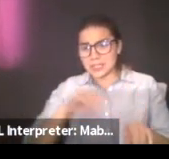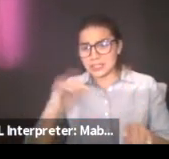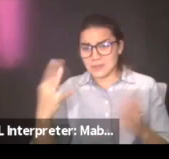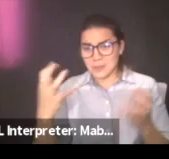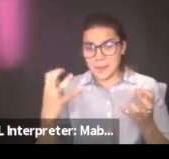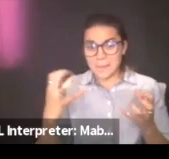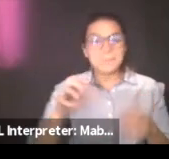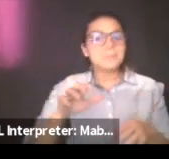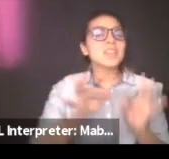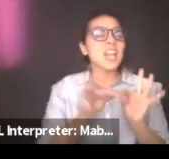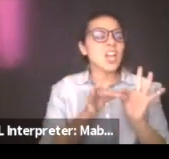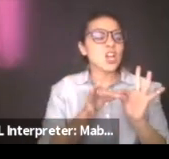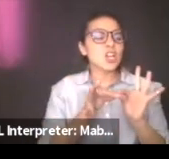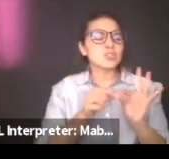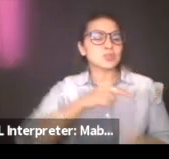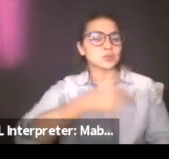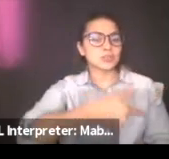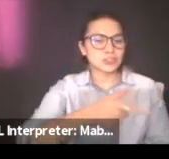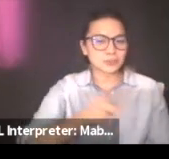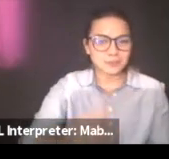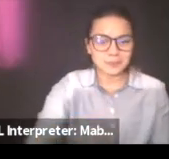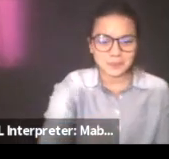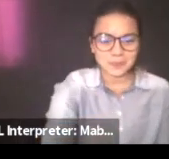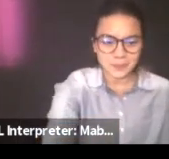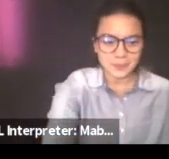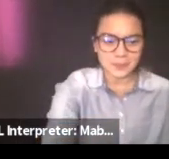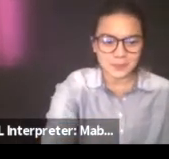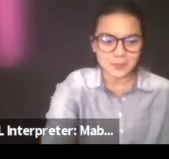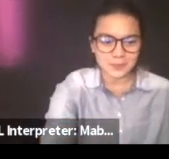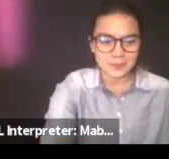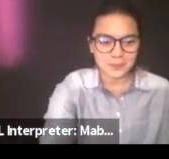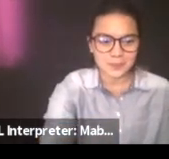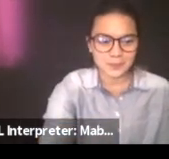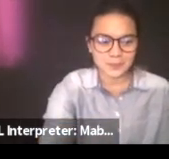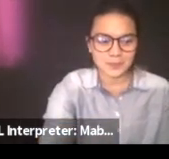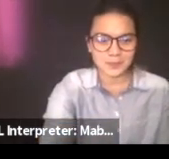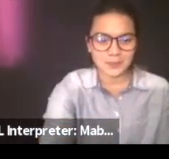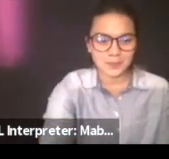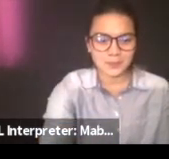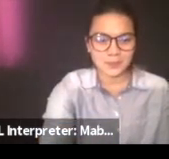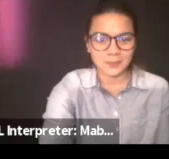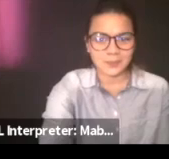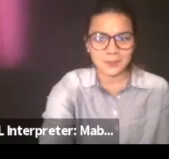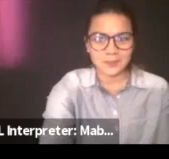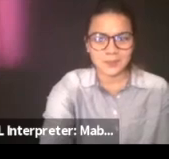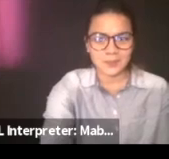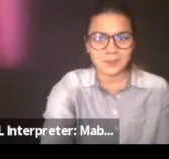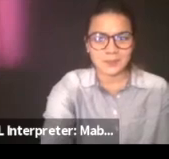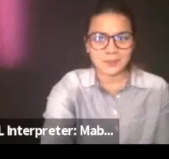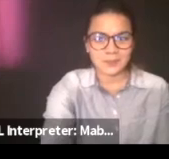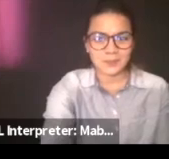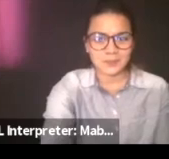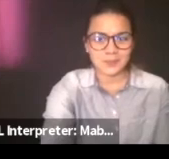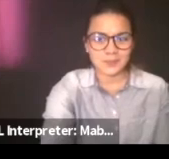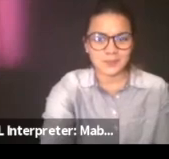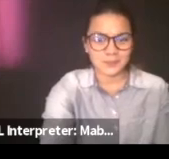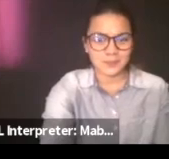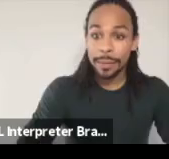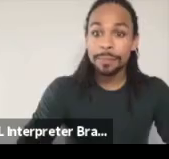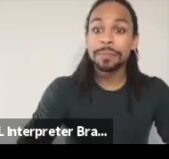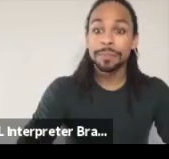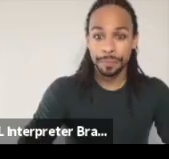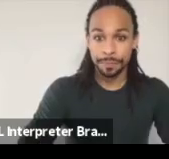Thank you, Sujatha, and thank you for the question. I'll just add that I'm thinking a lot about like no drop rules or